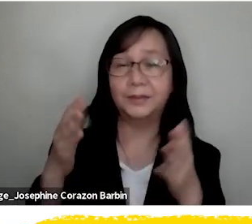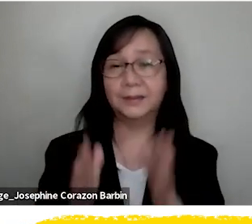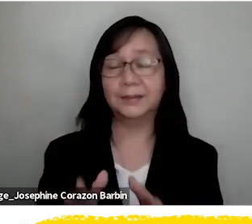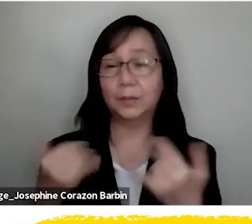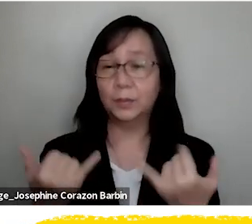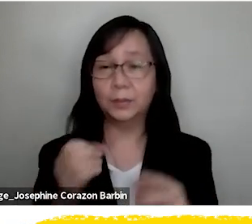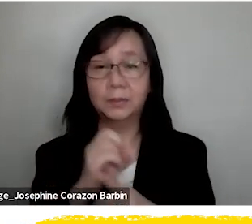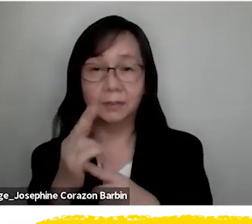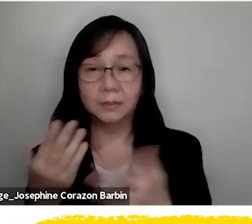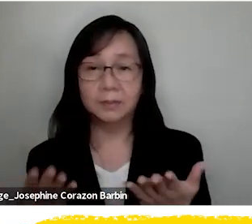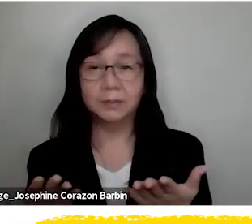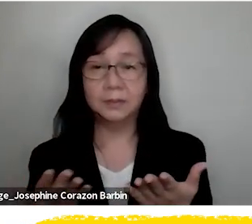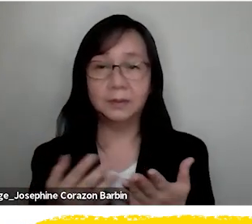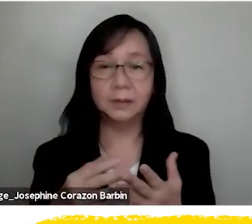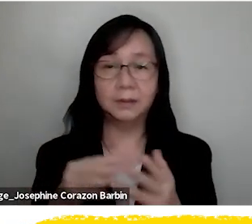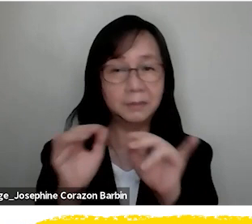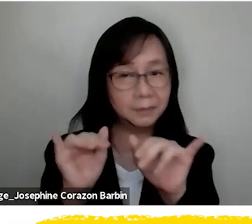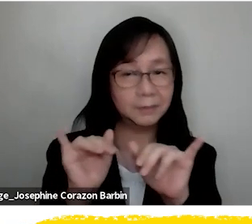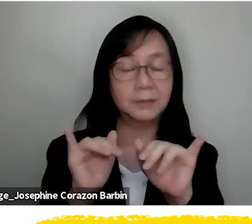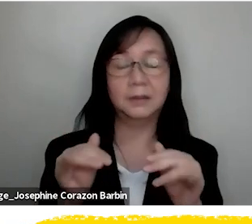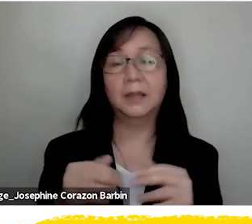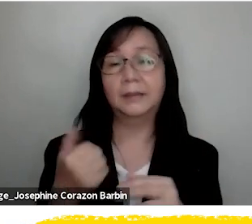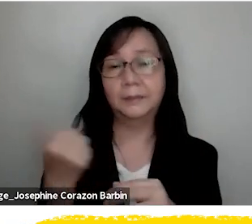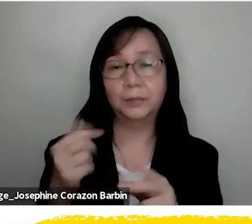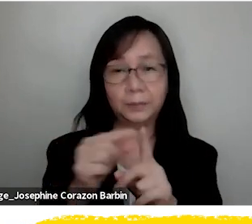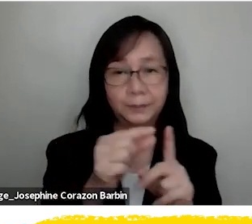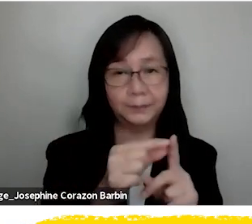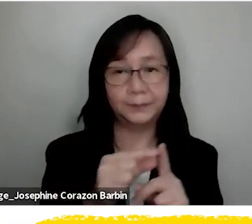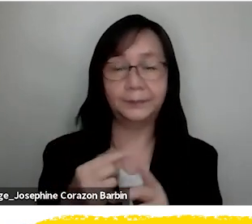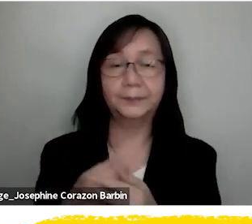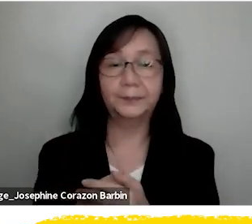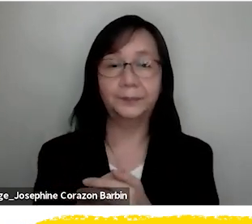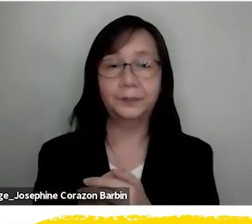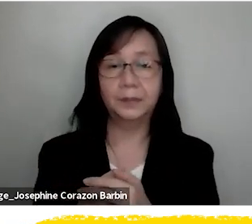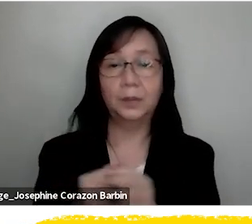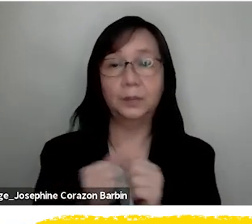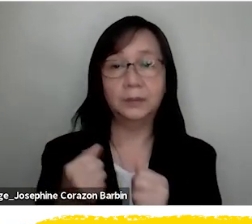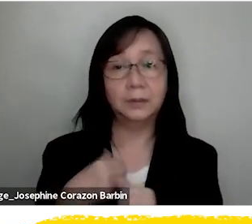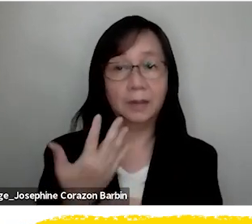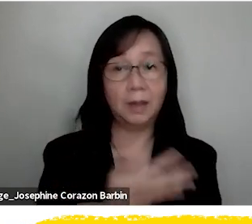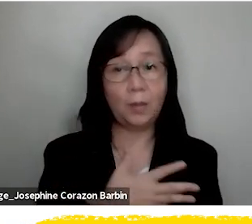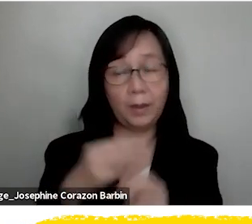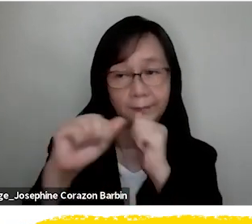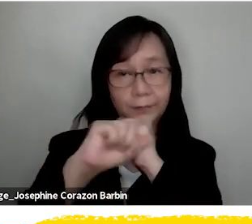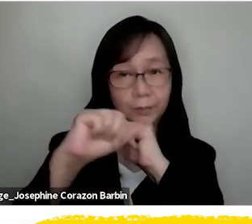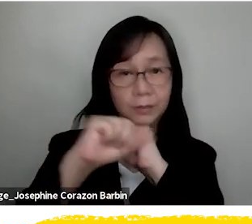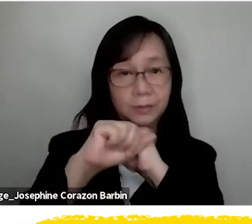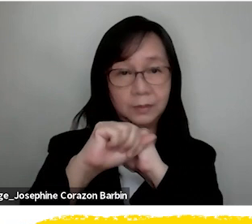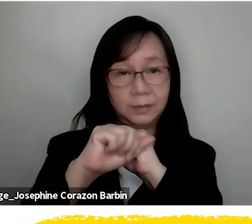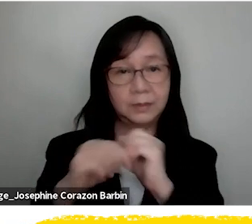or similar other terms. With our advocacy and with the day of